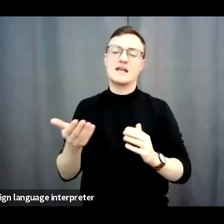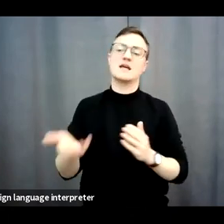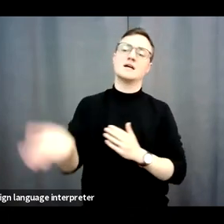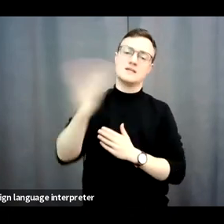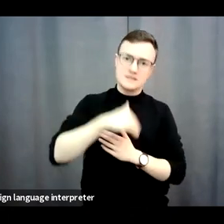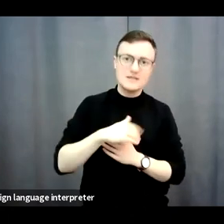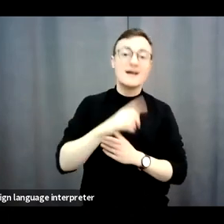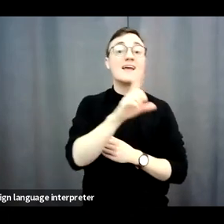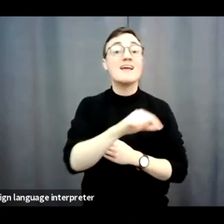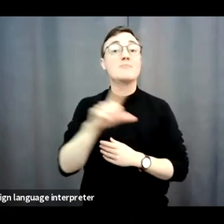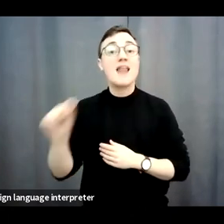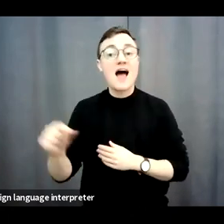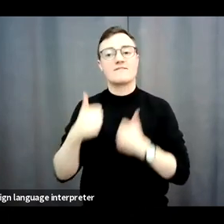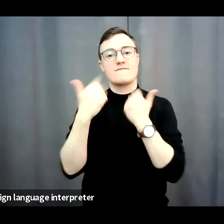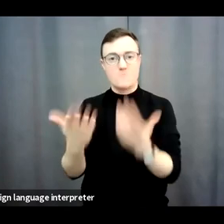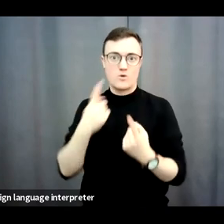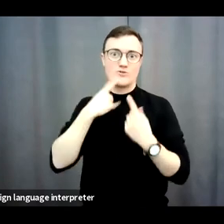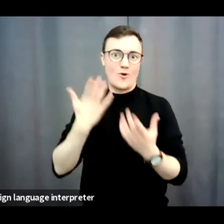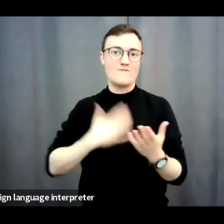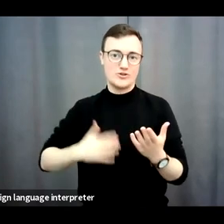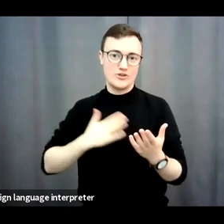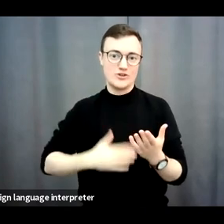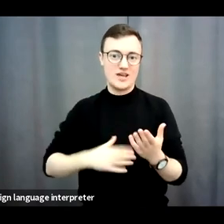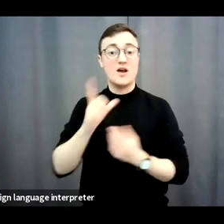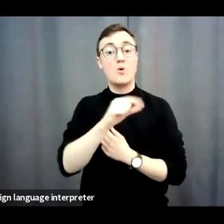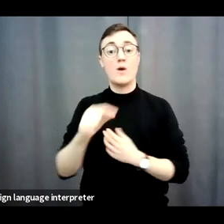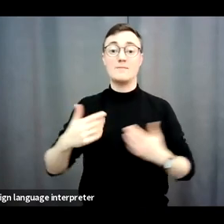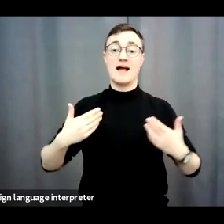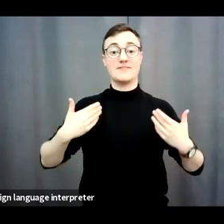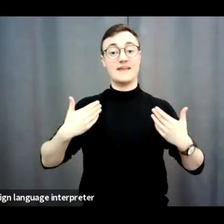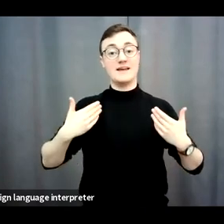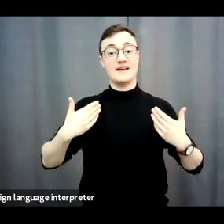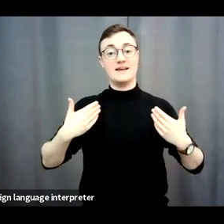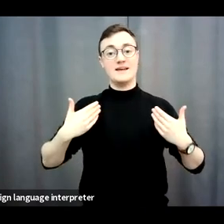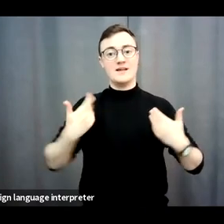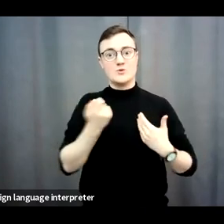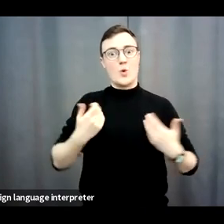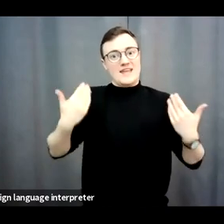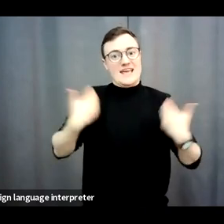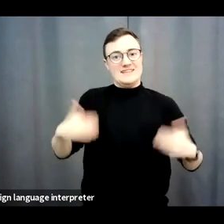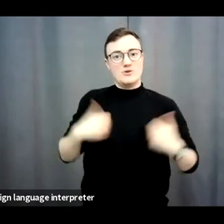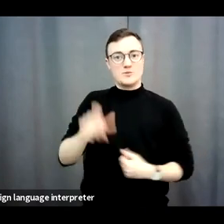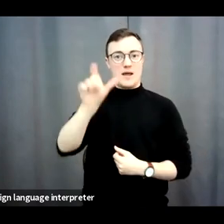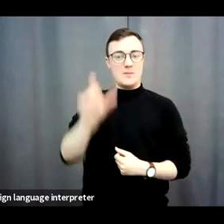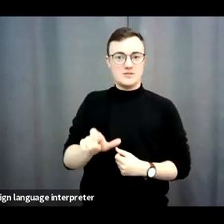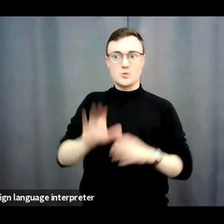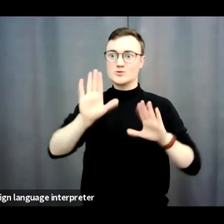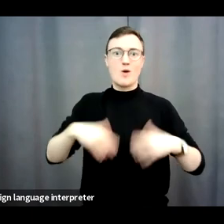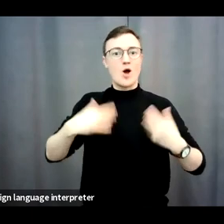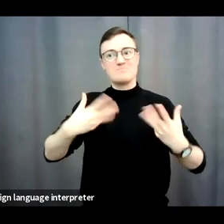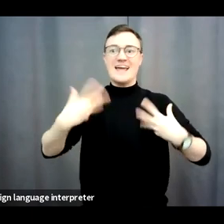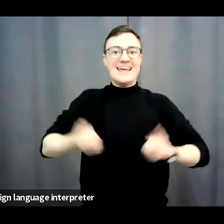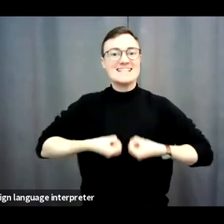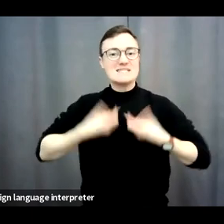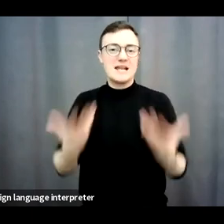issue, and maybe individuals which inspire them, not necessarily organizations.